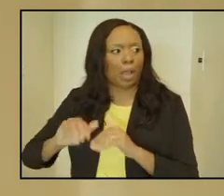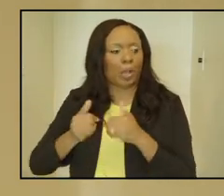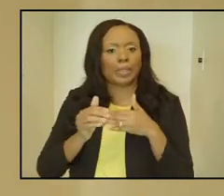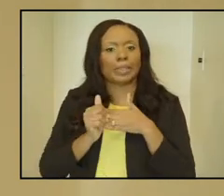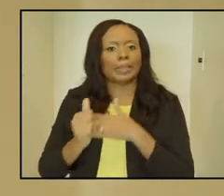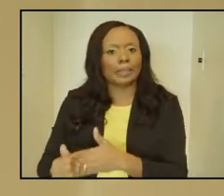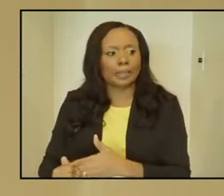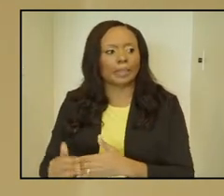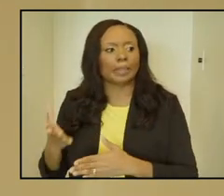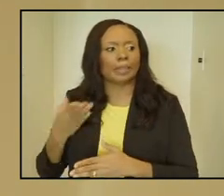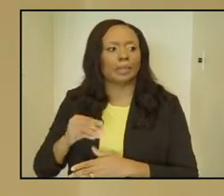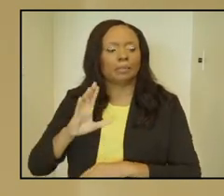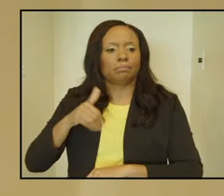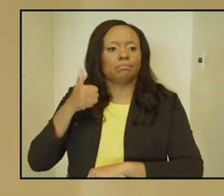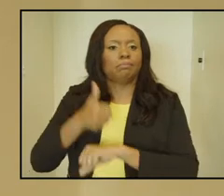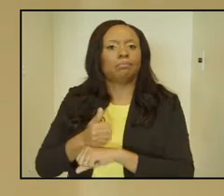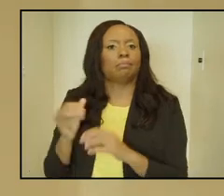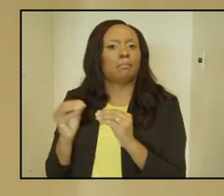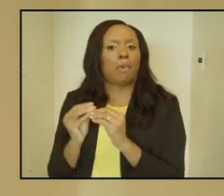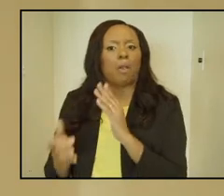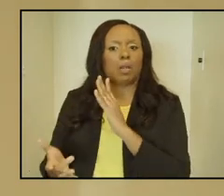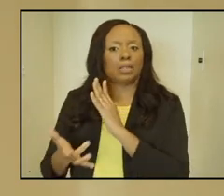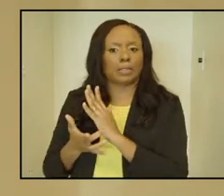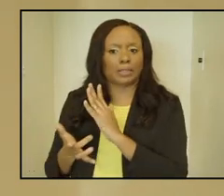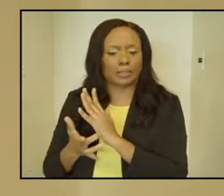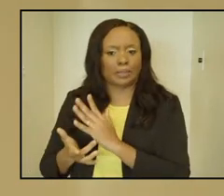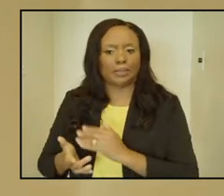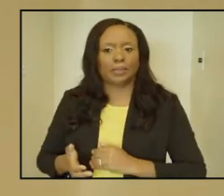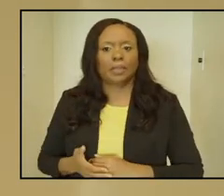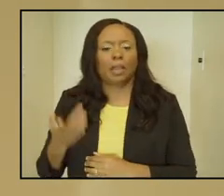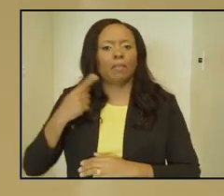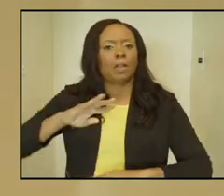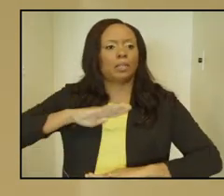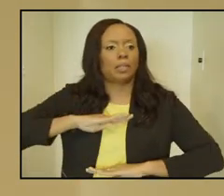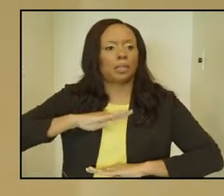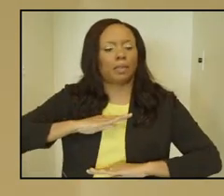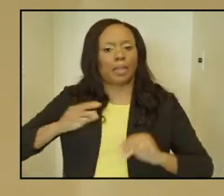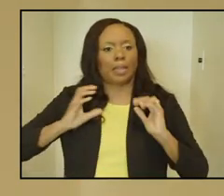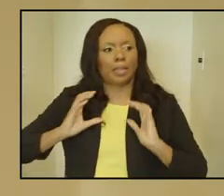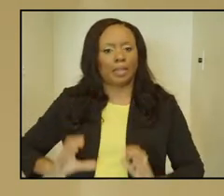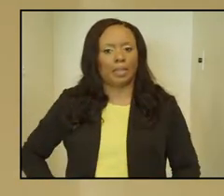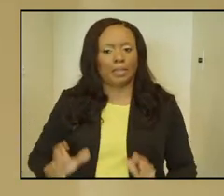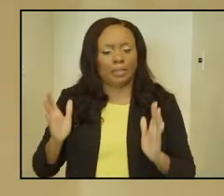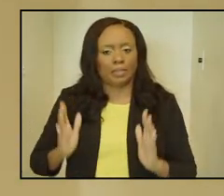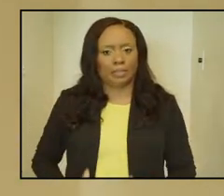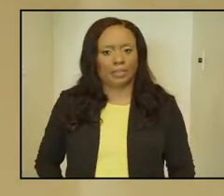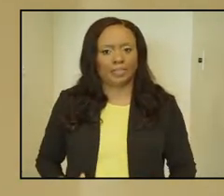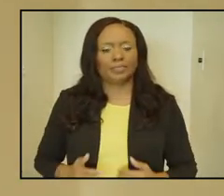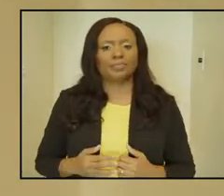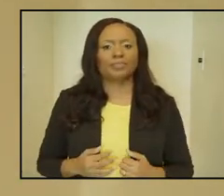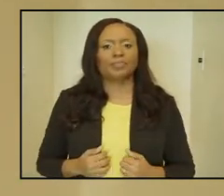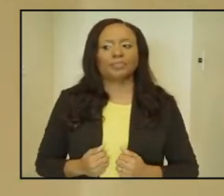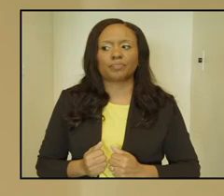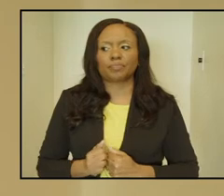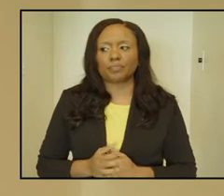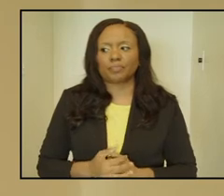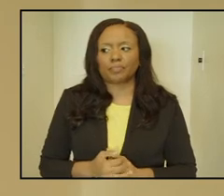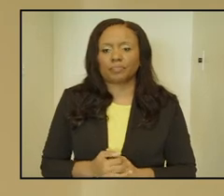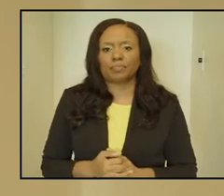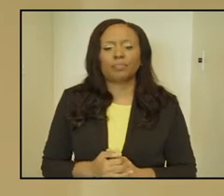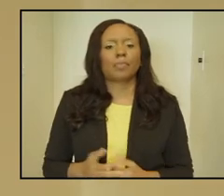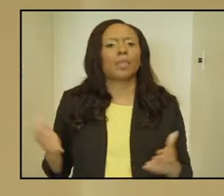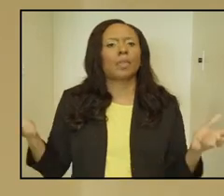implement subsequent digitalization reforms to meet the needs of the public. What is more important than